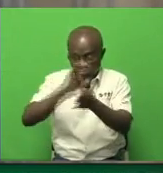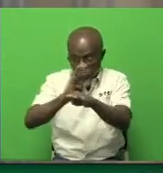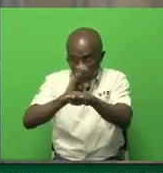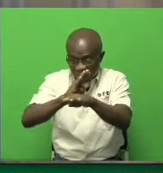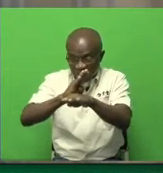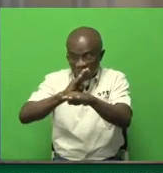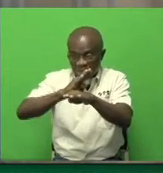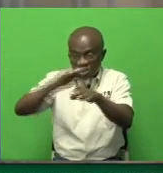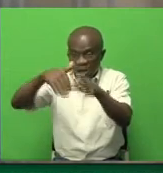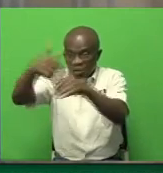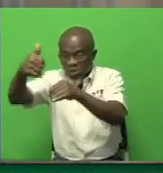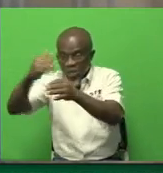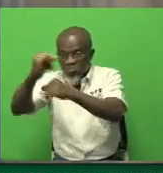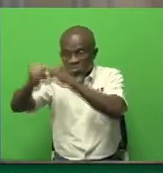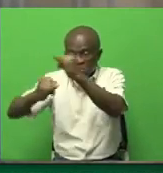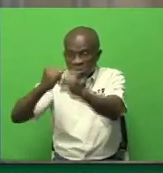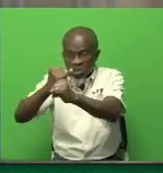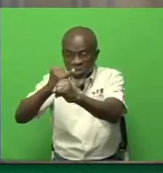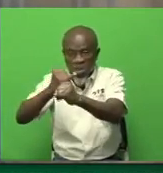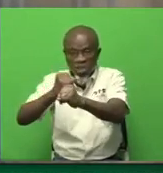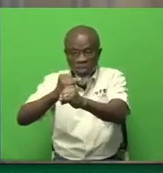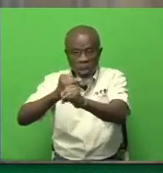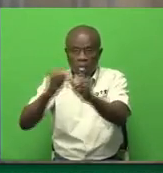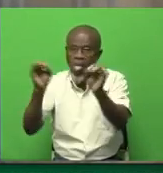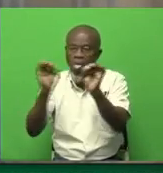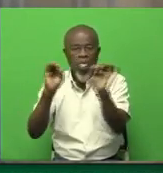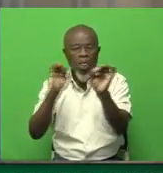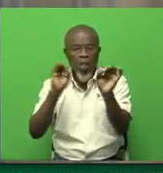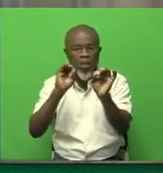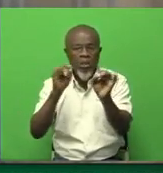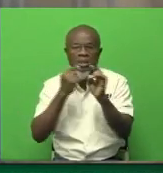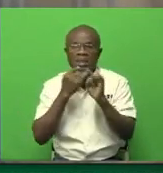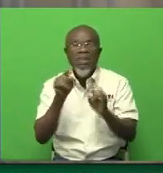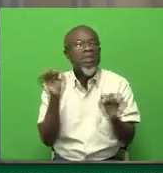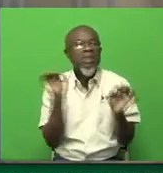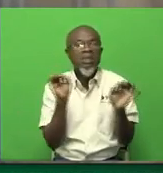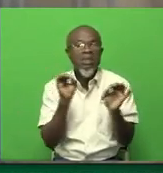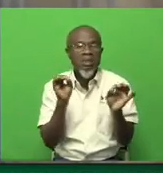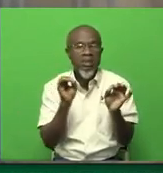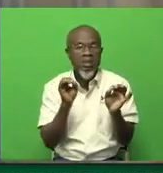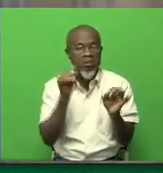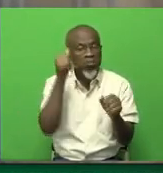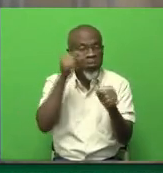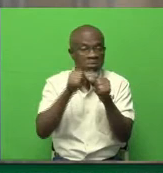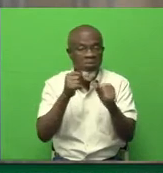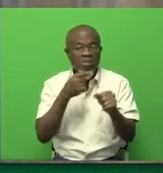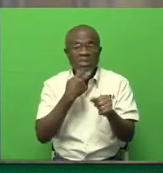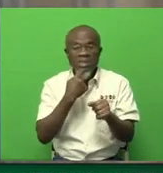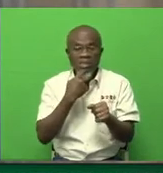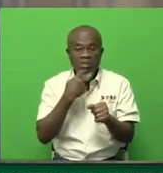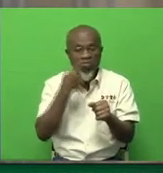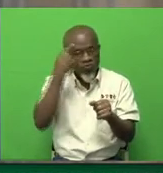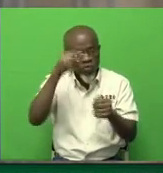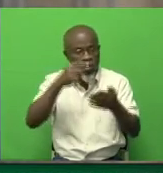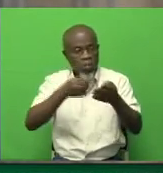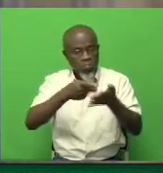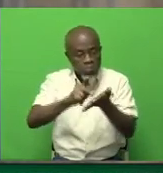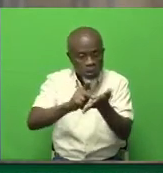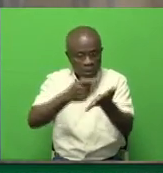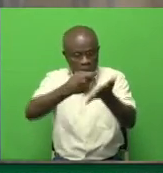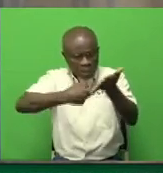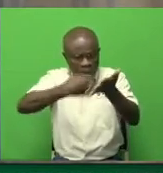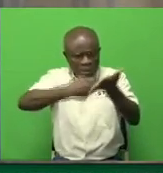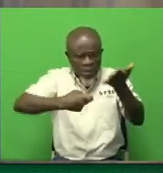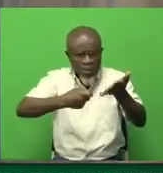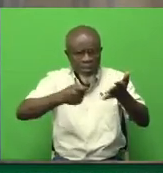nothing done to address this paying taxes imagine we were ranking at 160 to pay taxes when I knew no that the